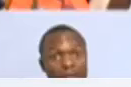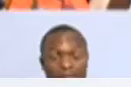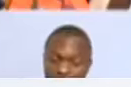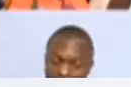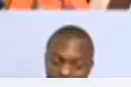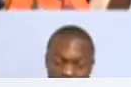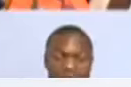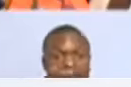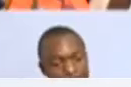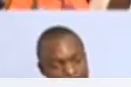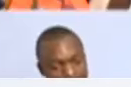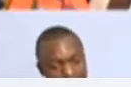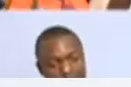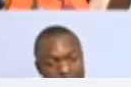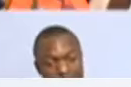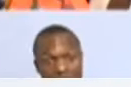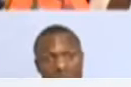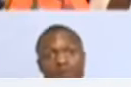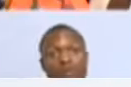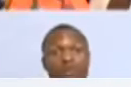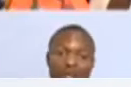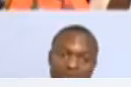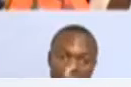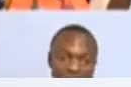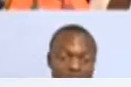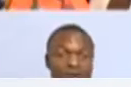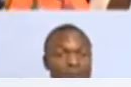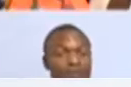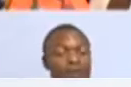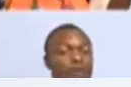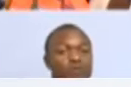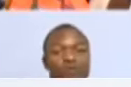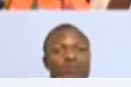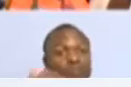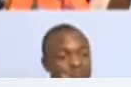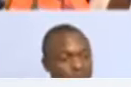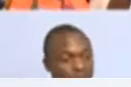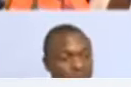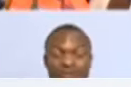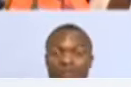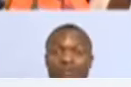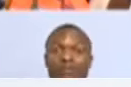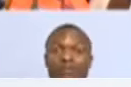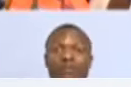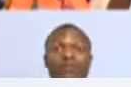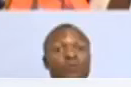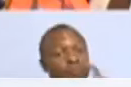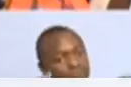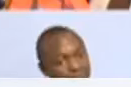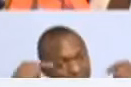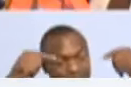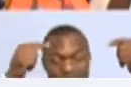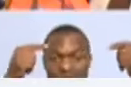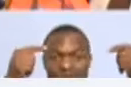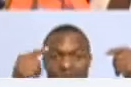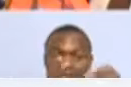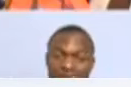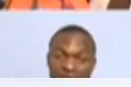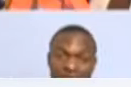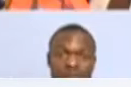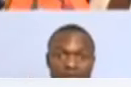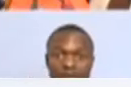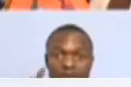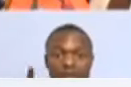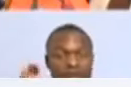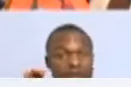and ultimately creating economic opportunities for our own country. That's how it works. We successfully led the SADC electoral observation mission